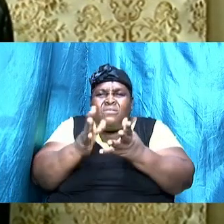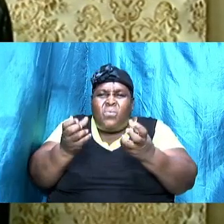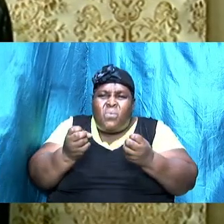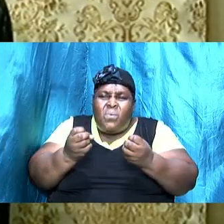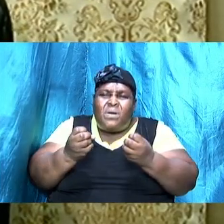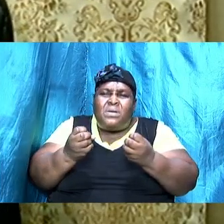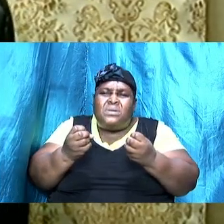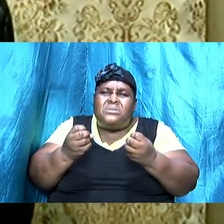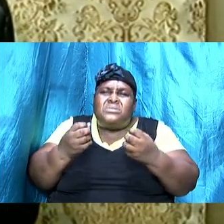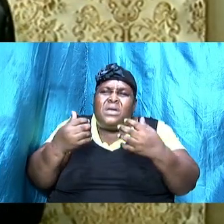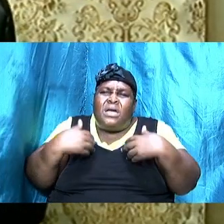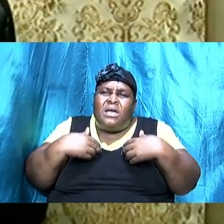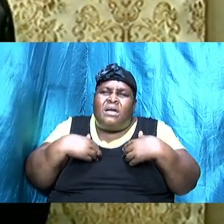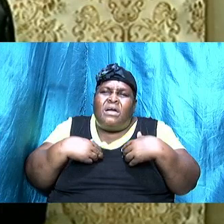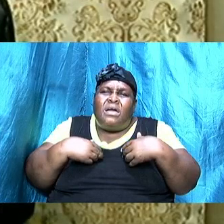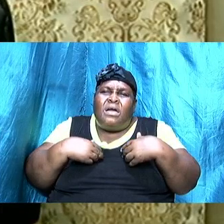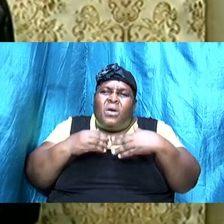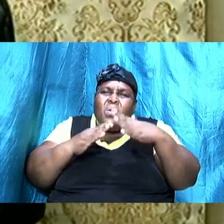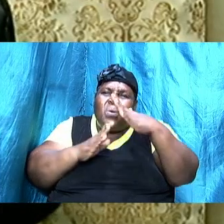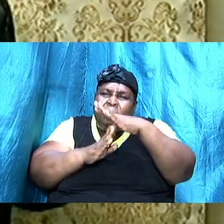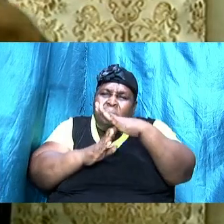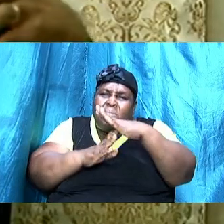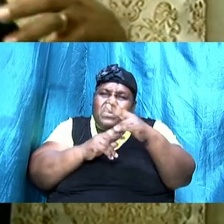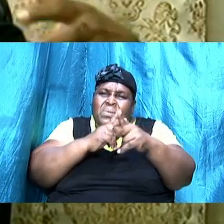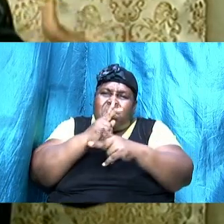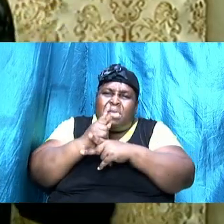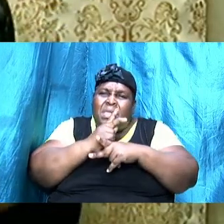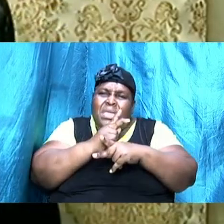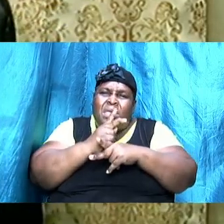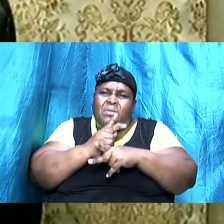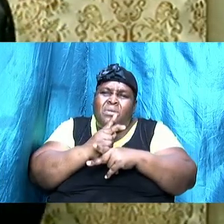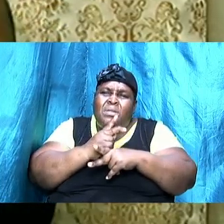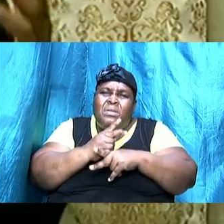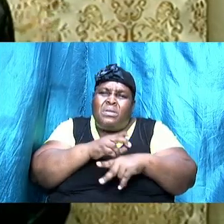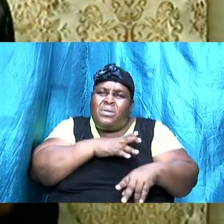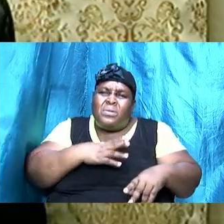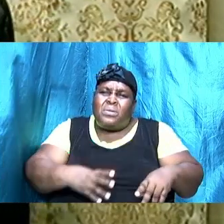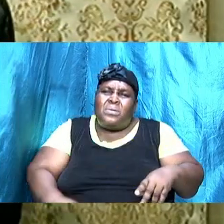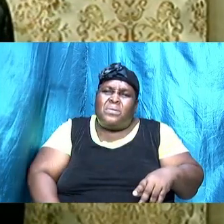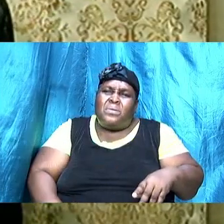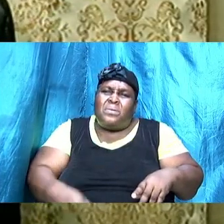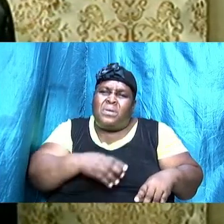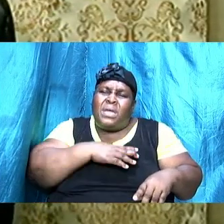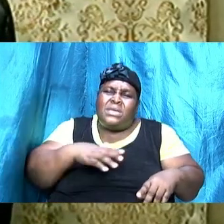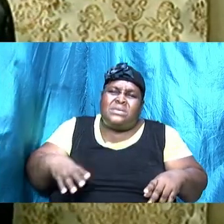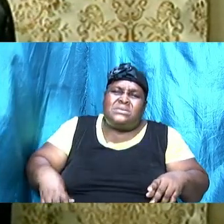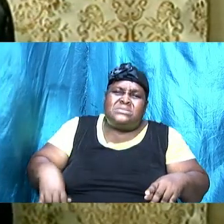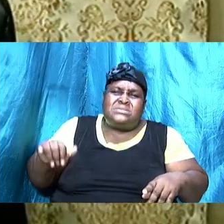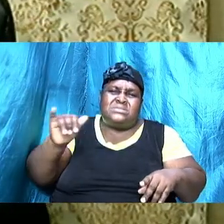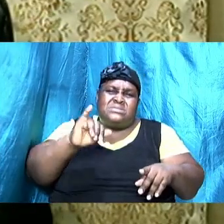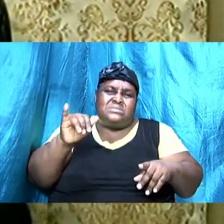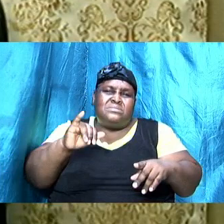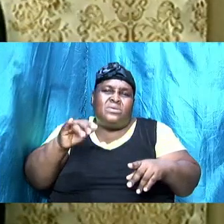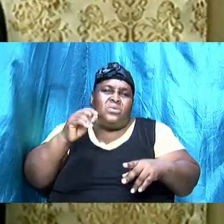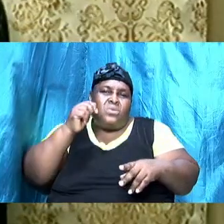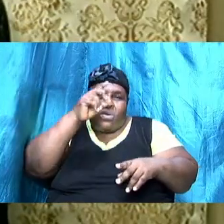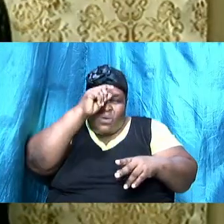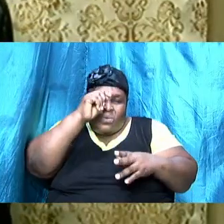husband. And it is not resident, these traits are not resident in your